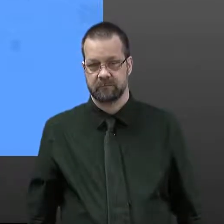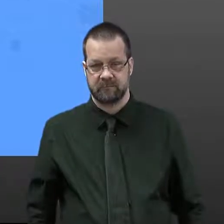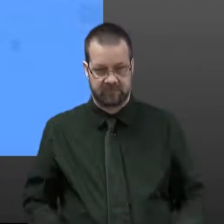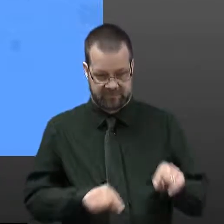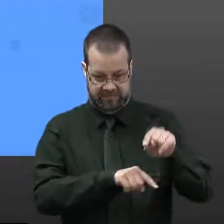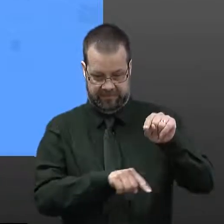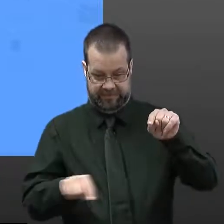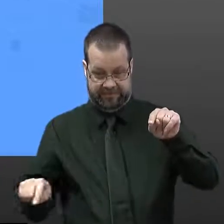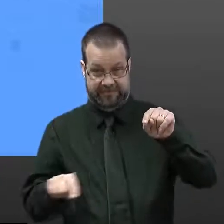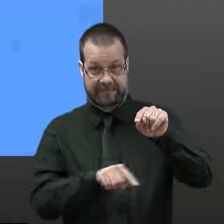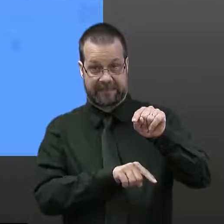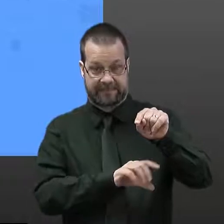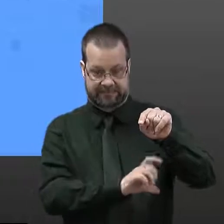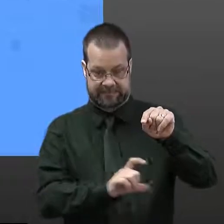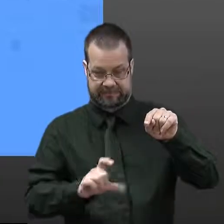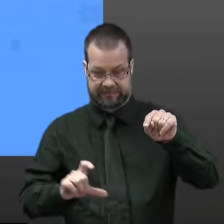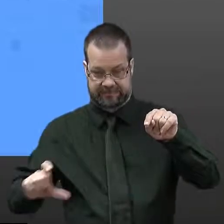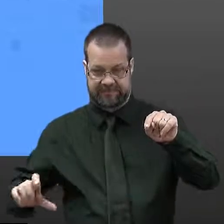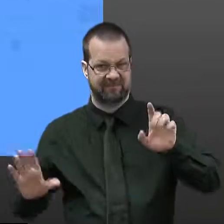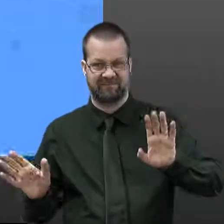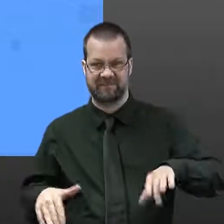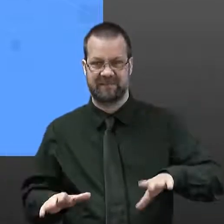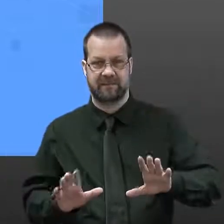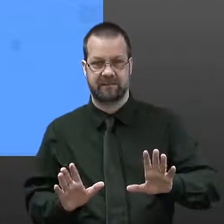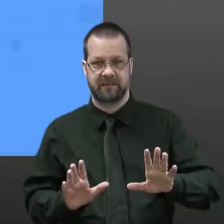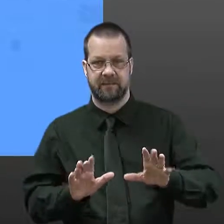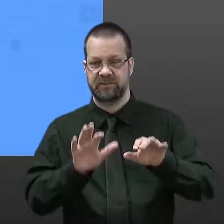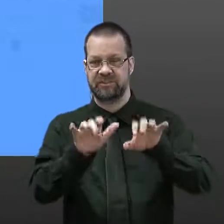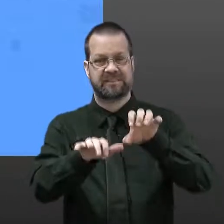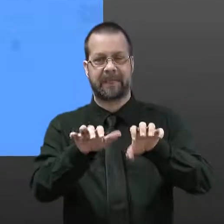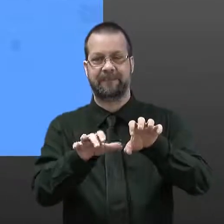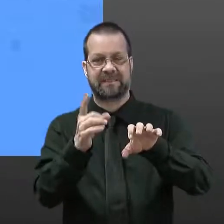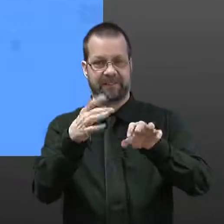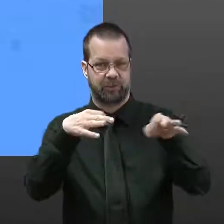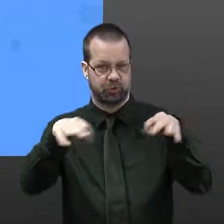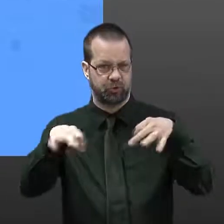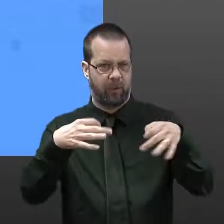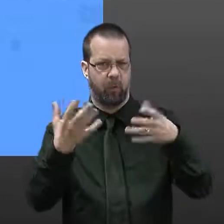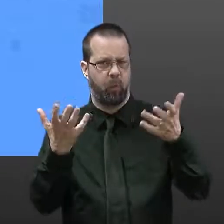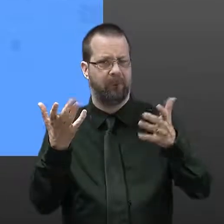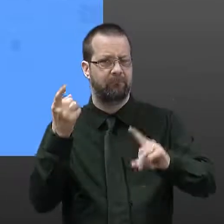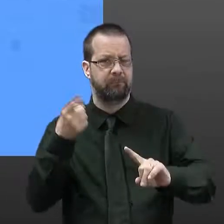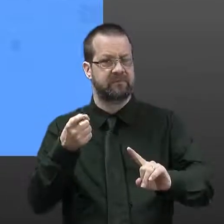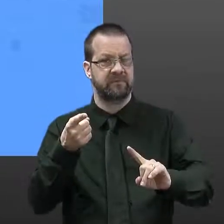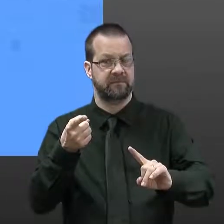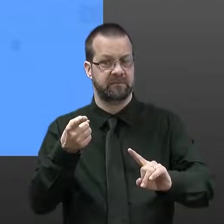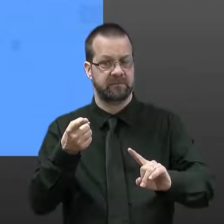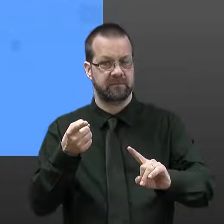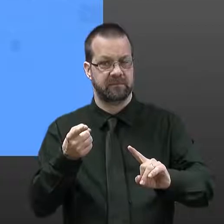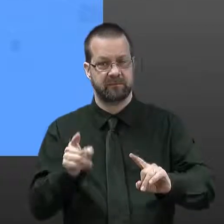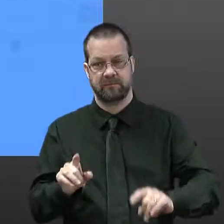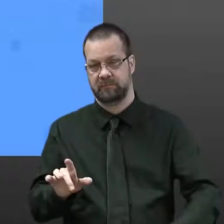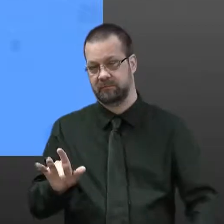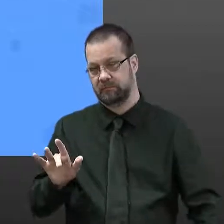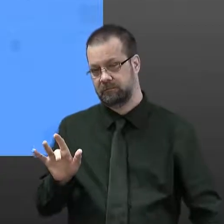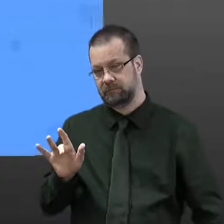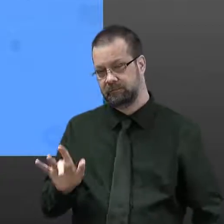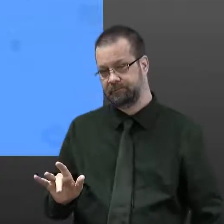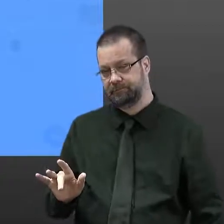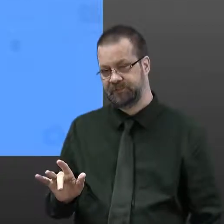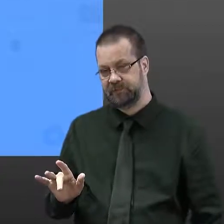And you don't need to change any of these settings. Just type in something that describes what this block is going to